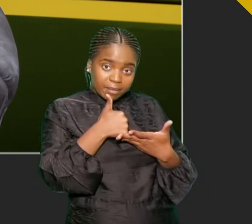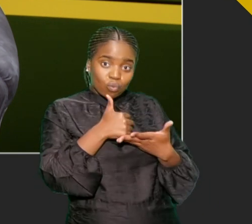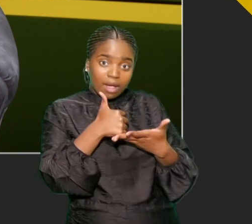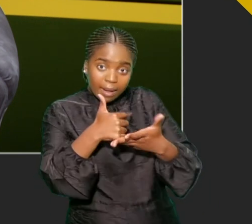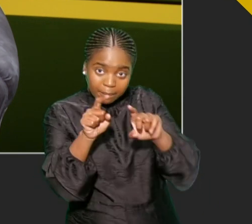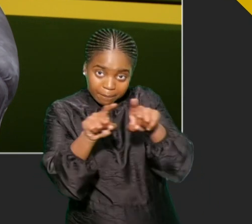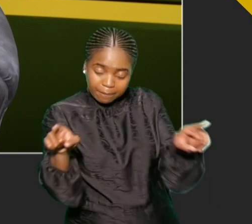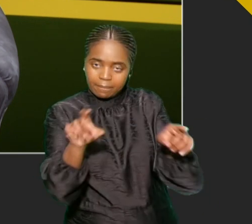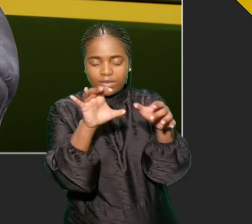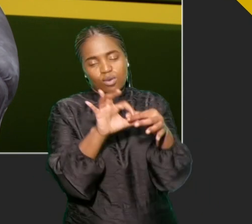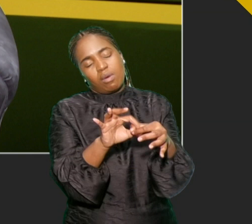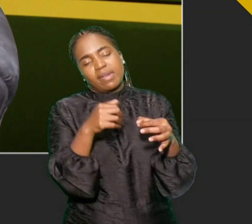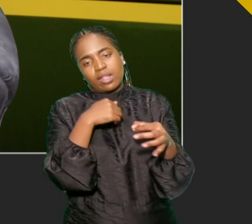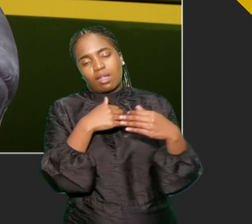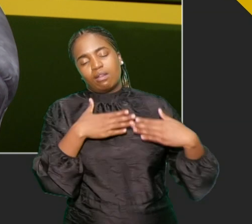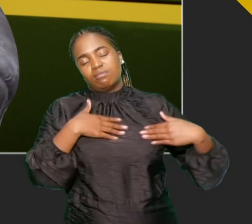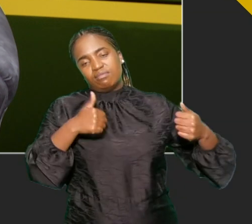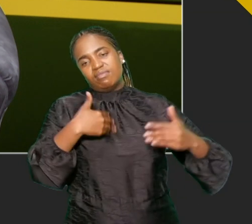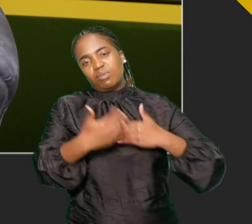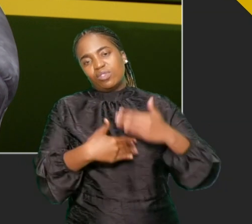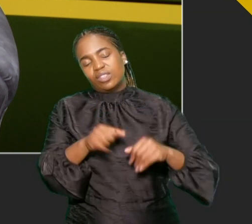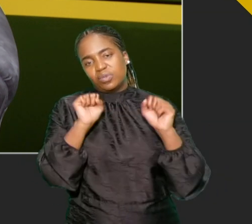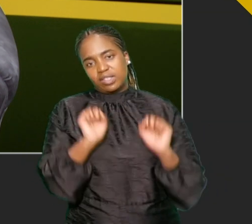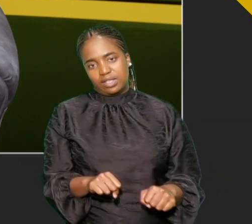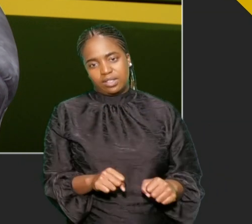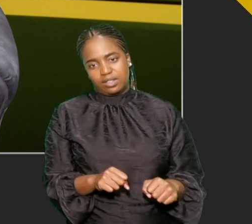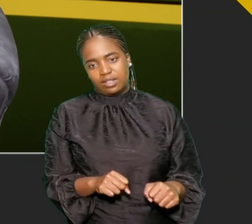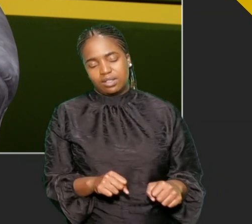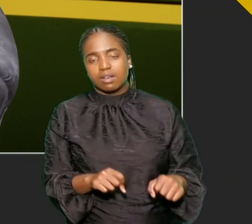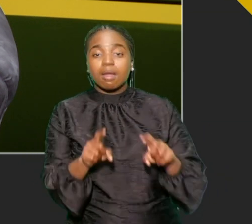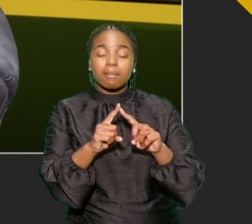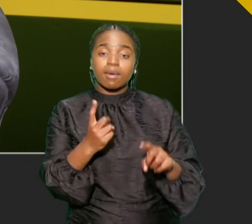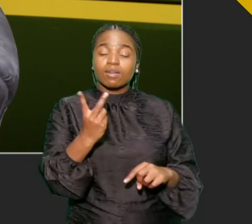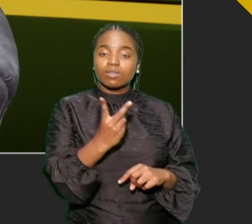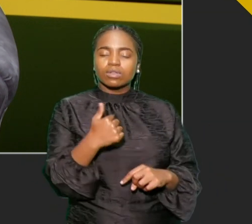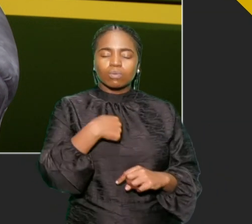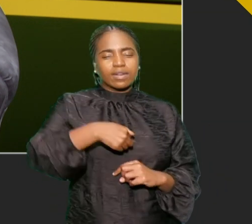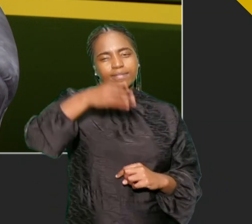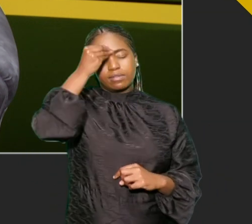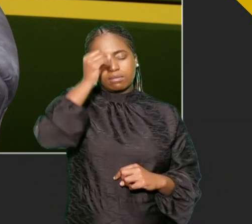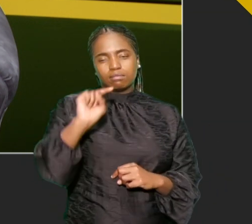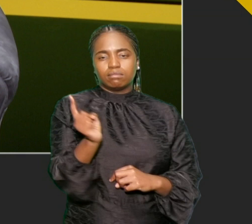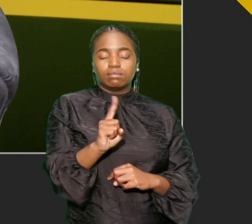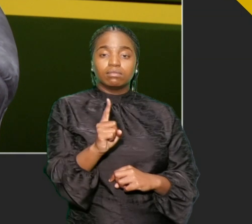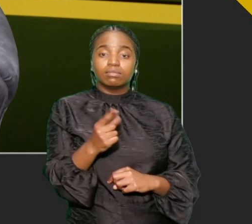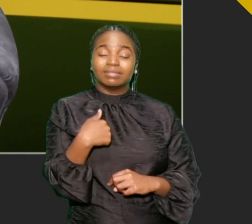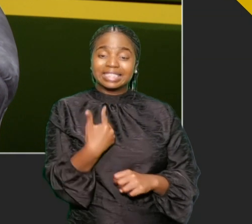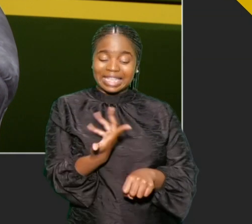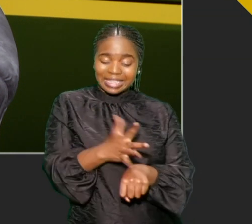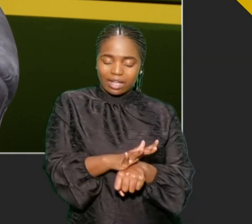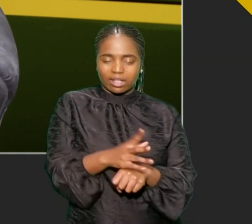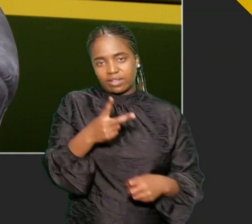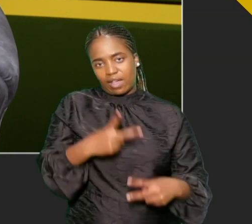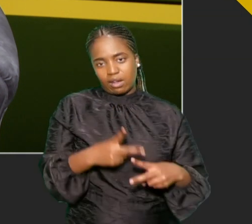ukuthi bantule kulesi sikhathi se healing and process. And also in that, I mean, the one thing that we've learned, Nicolette, about death is that death is